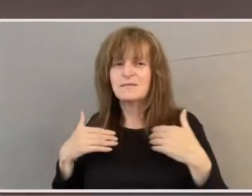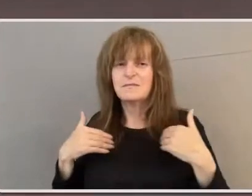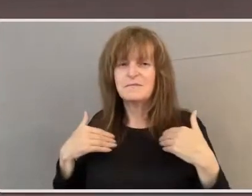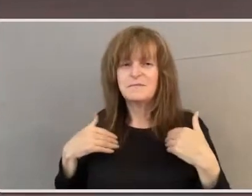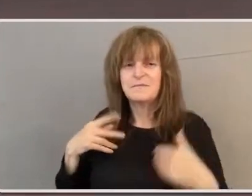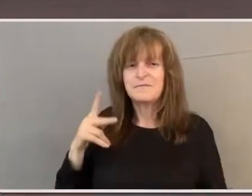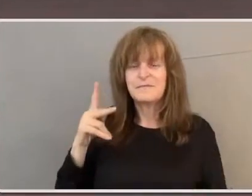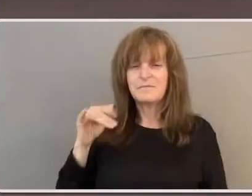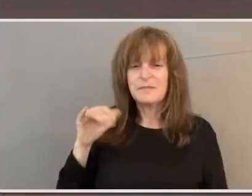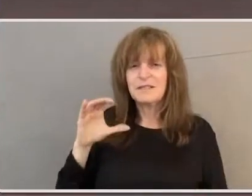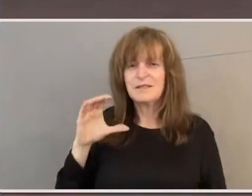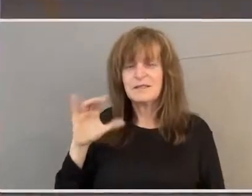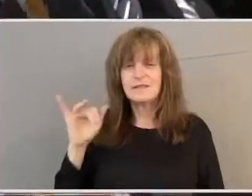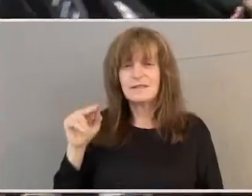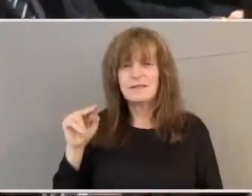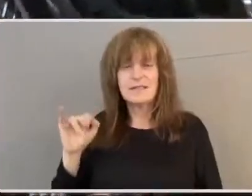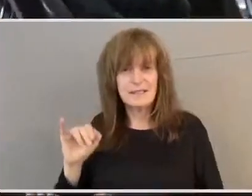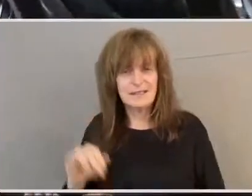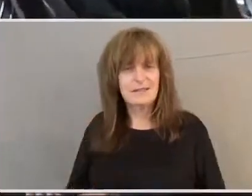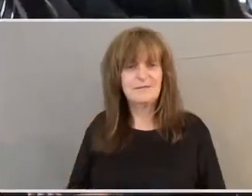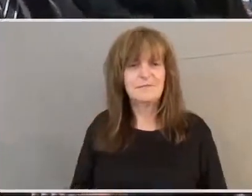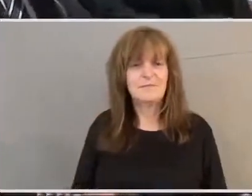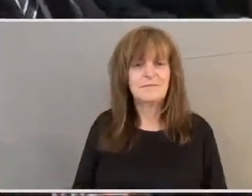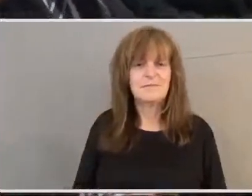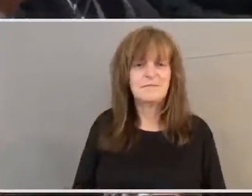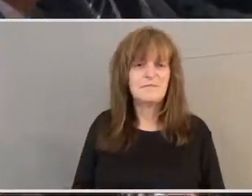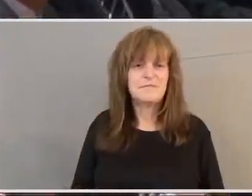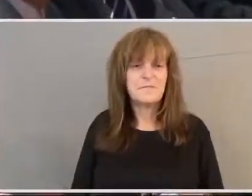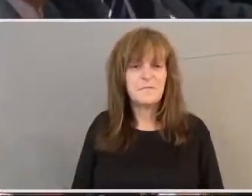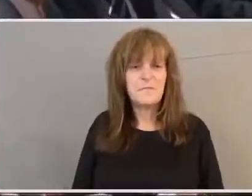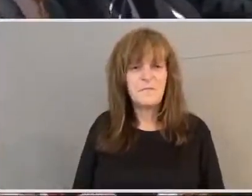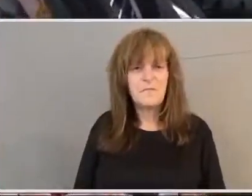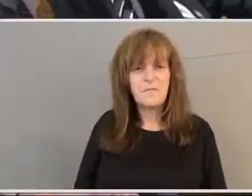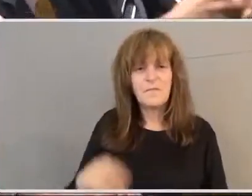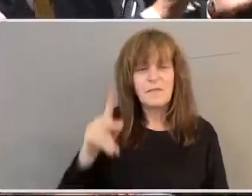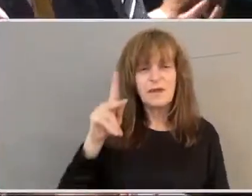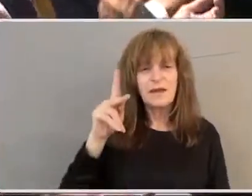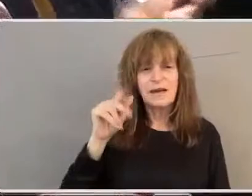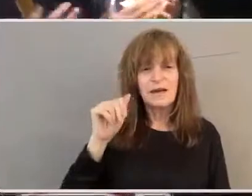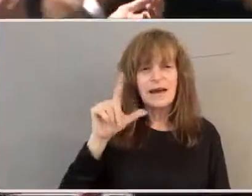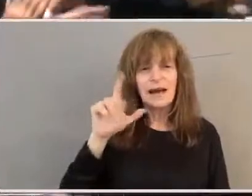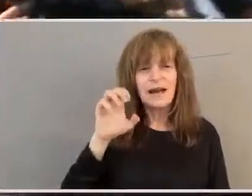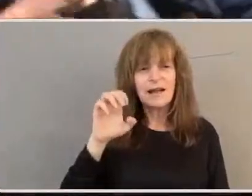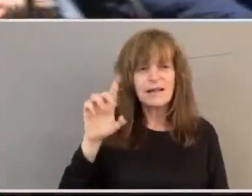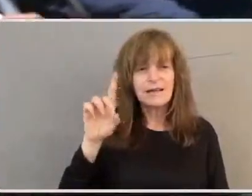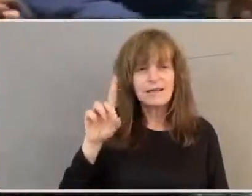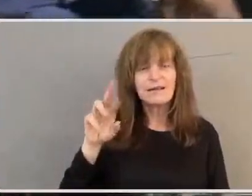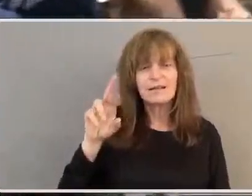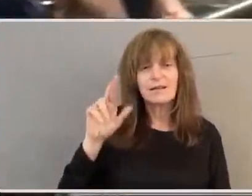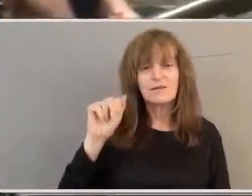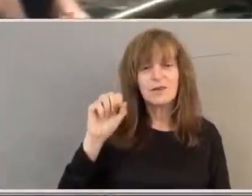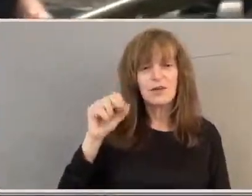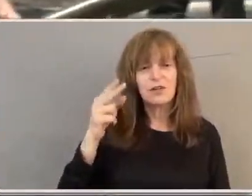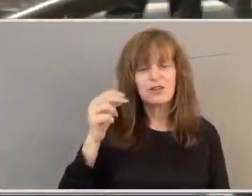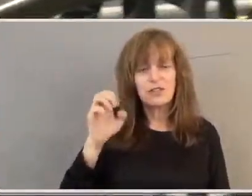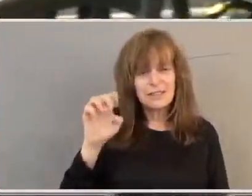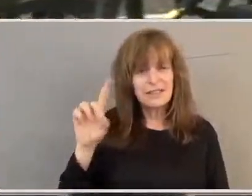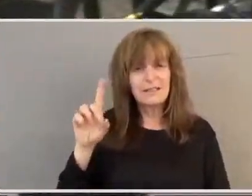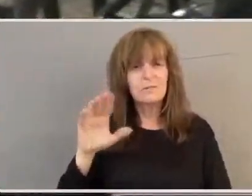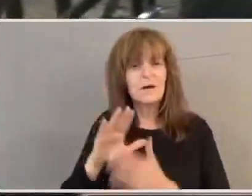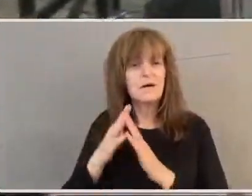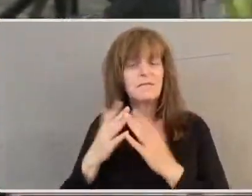Khalid Rashid becomes Minister of Public and Business Service Delivery. I'd ask Minister Rashid to come